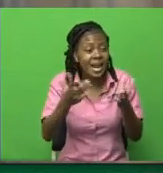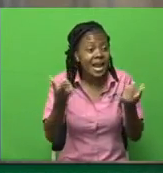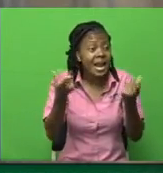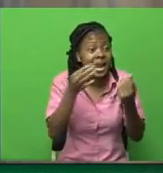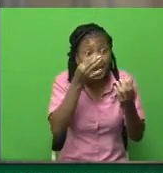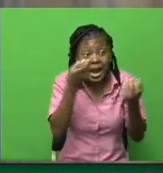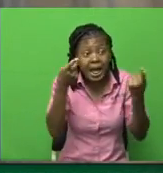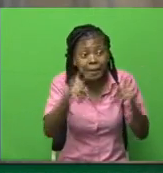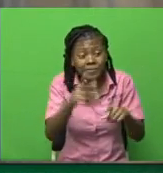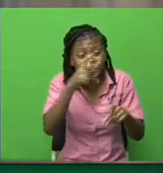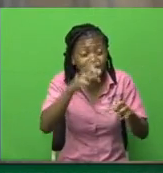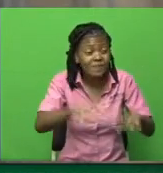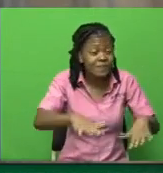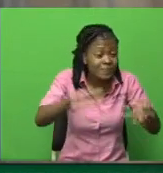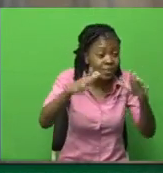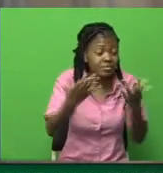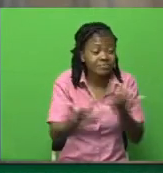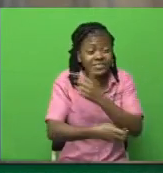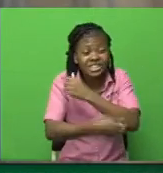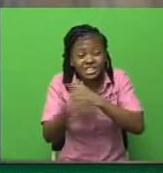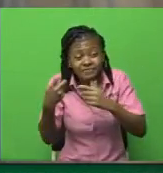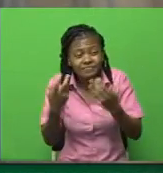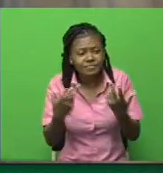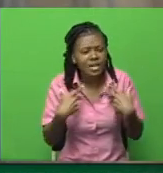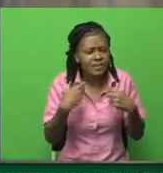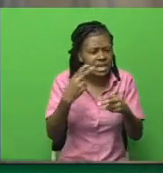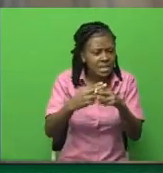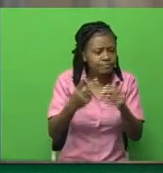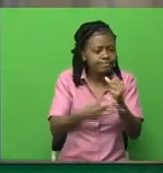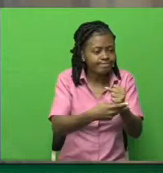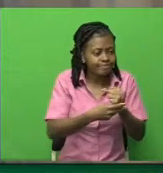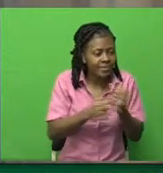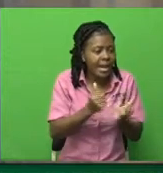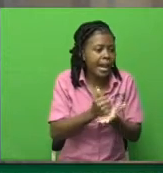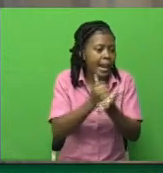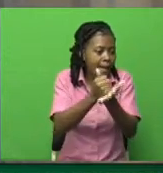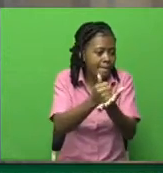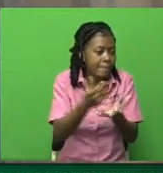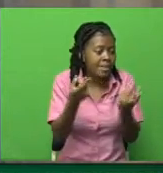and pretty alasni fire and business interruption